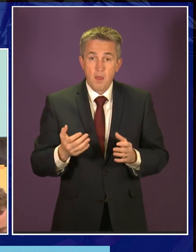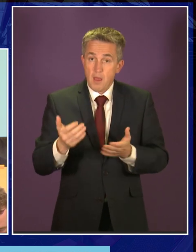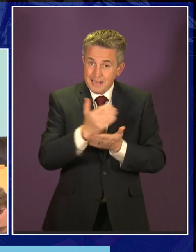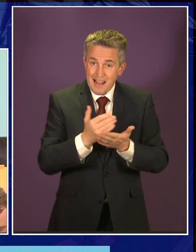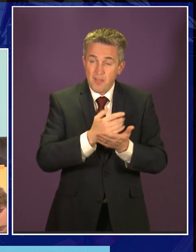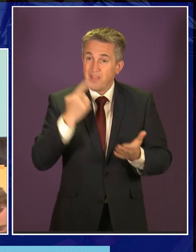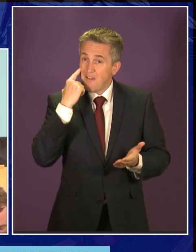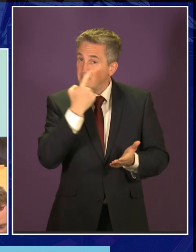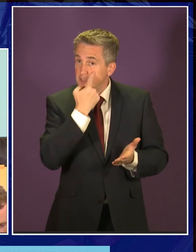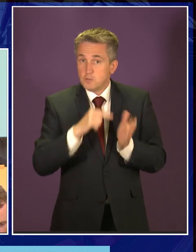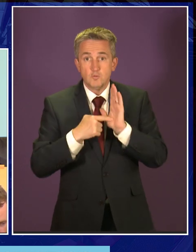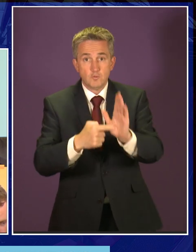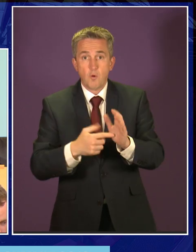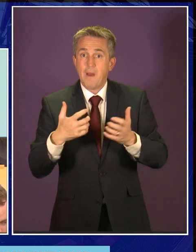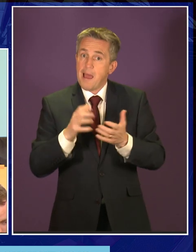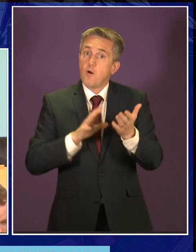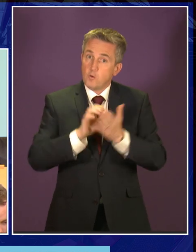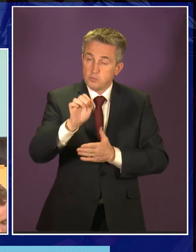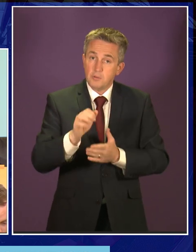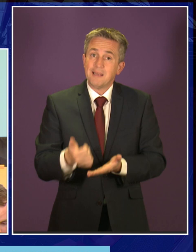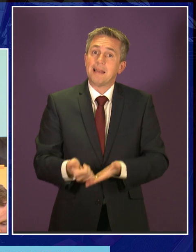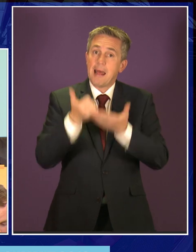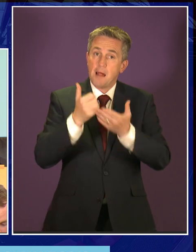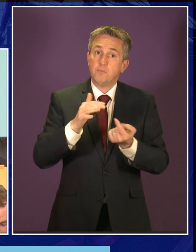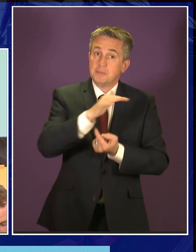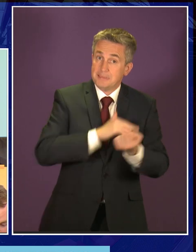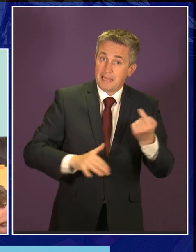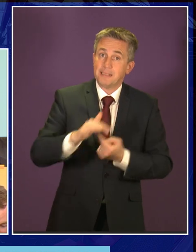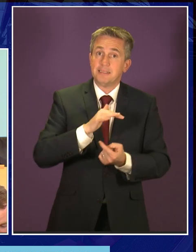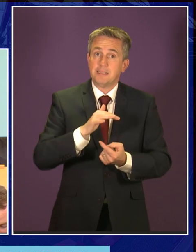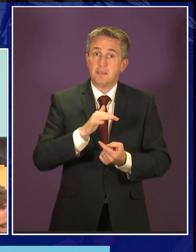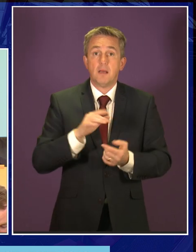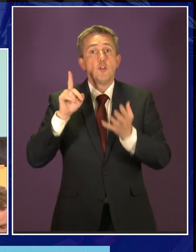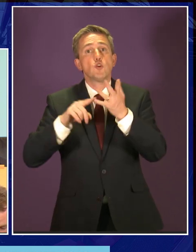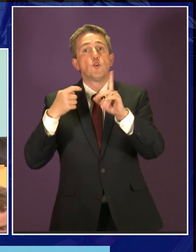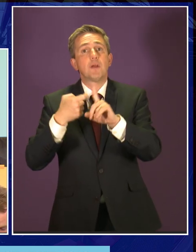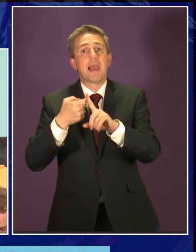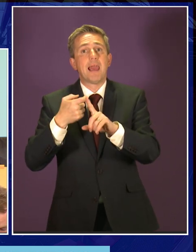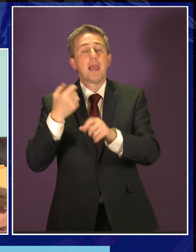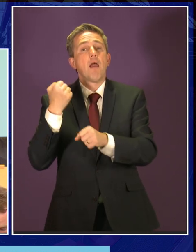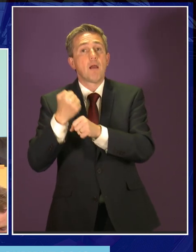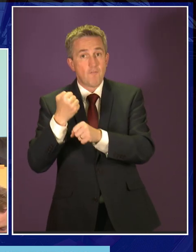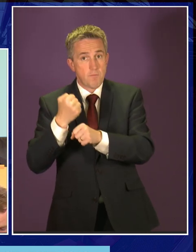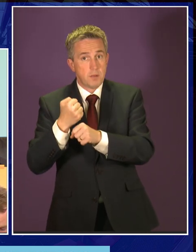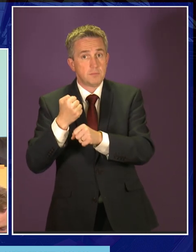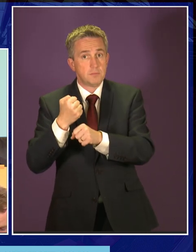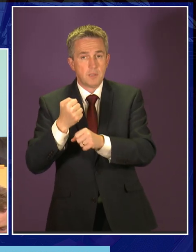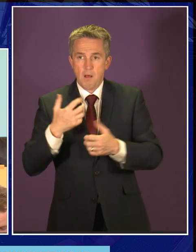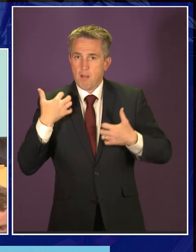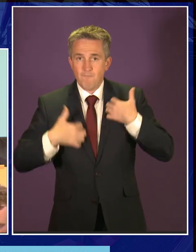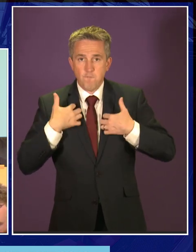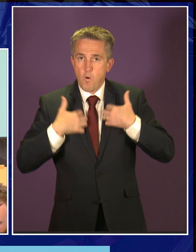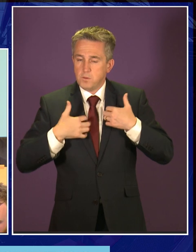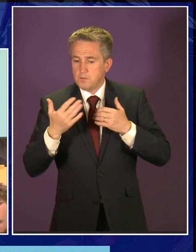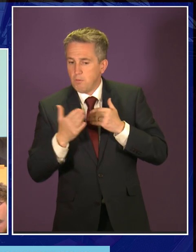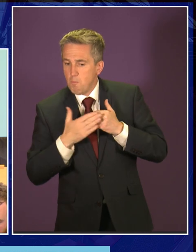arts and culture, society will become healthier and happier. We, the UK government, look forward to keeping these conversations